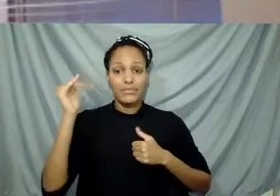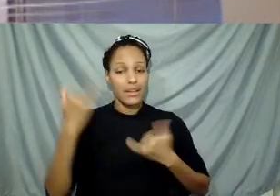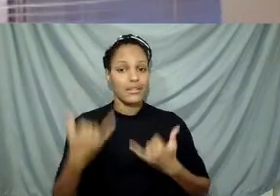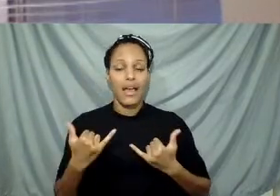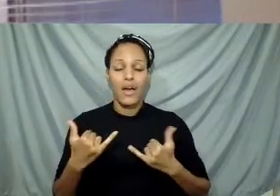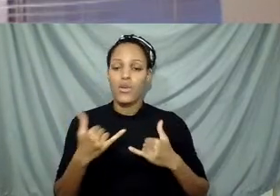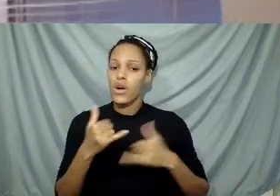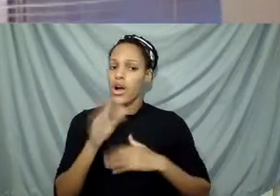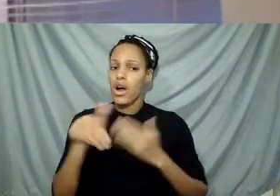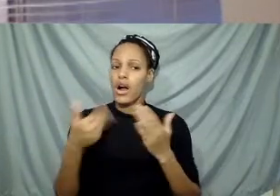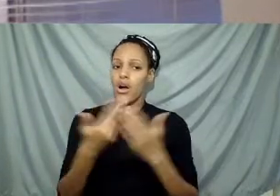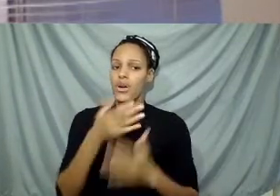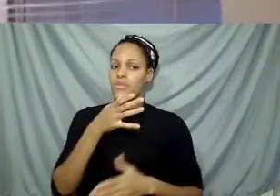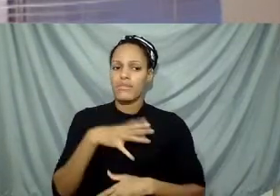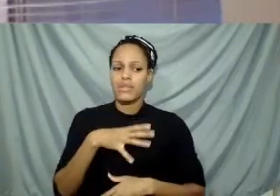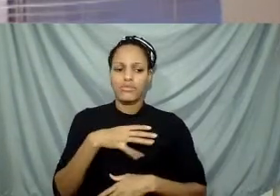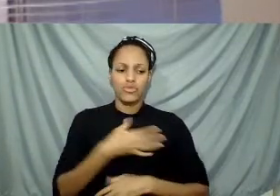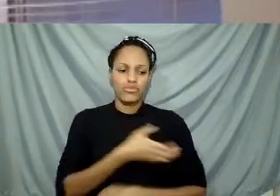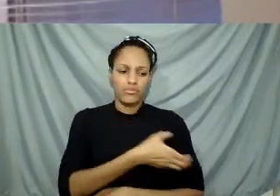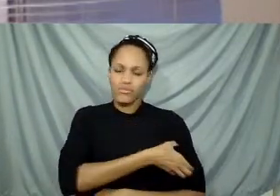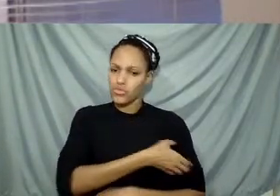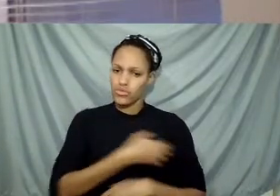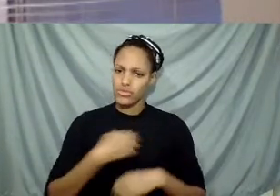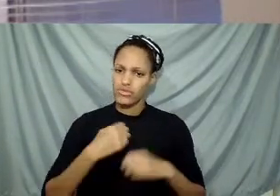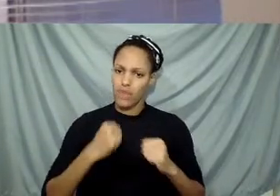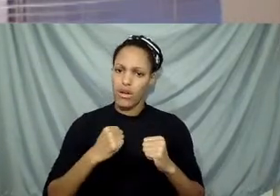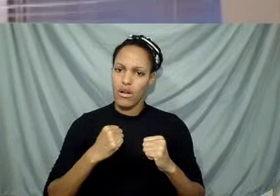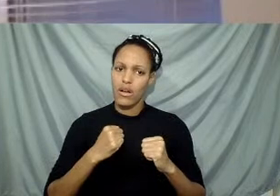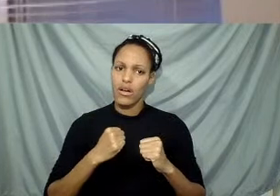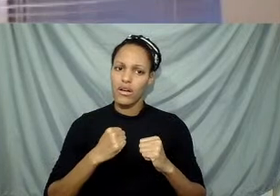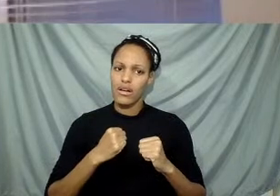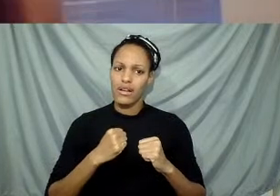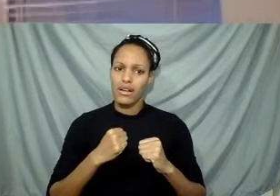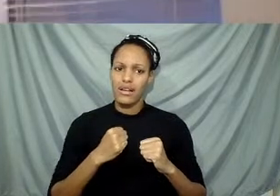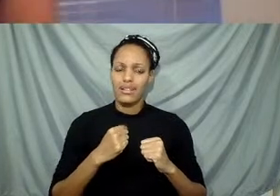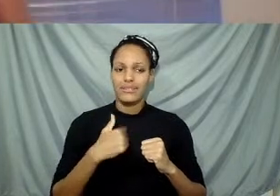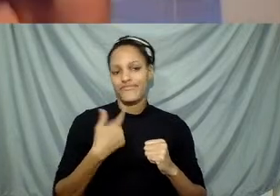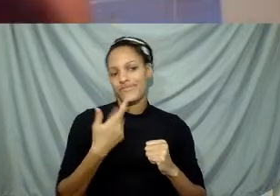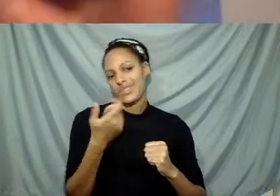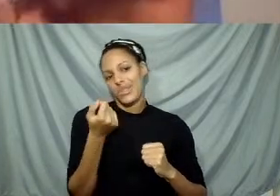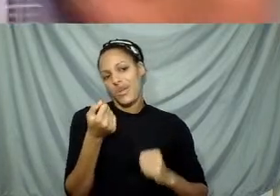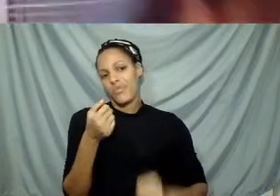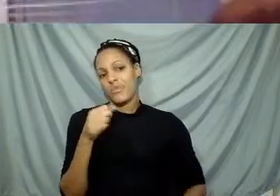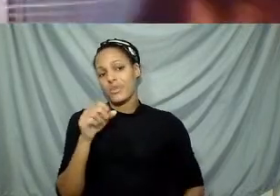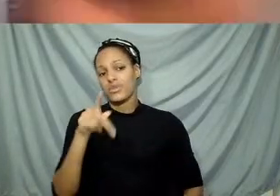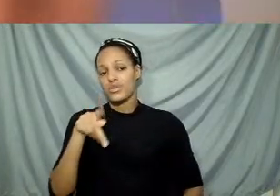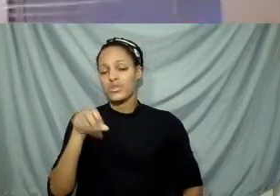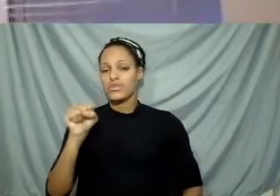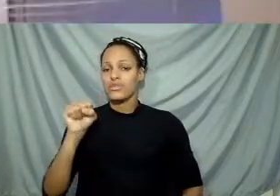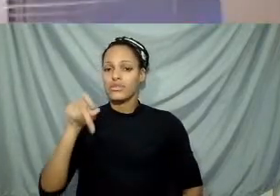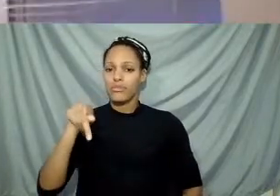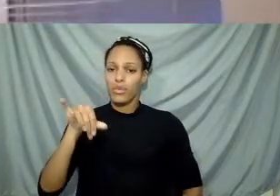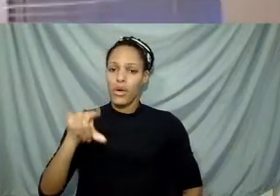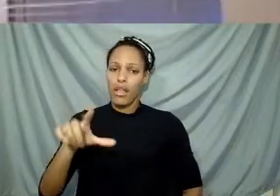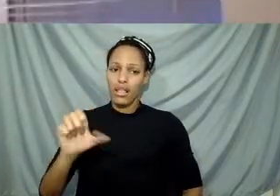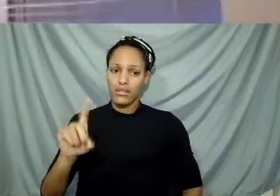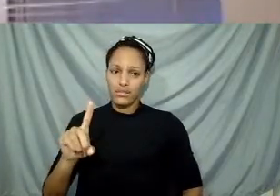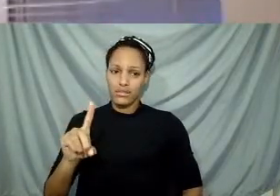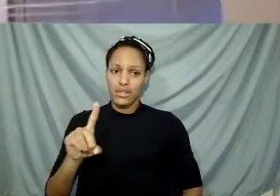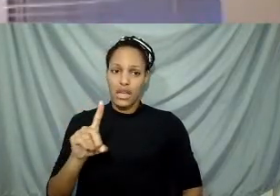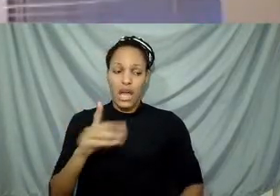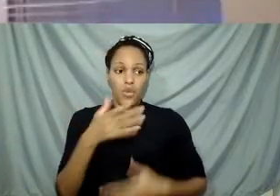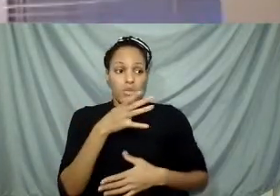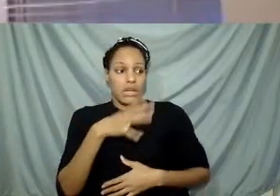And I was kind of spoiled because they, aside from the fact that women expected for me to be strong, the women that